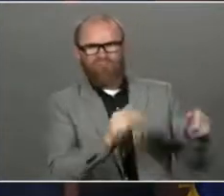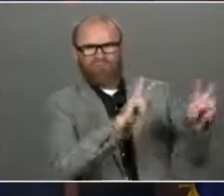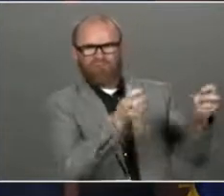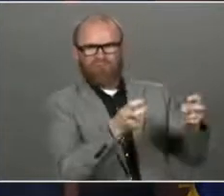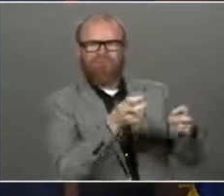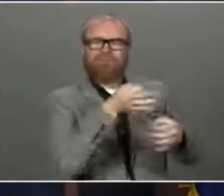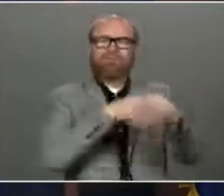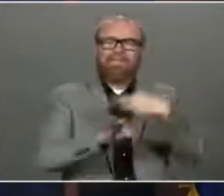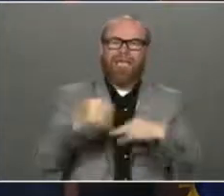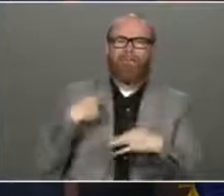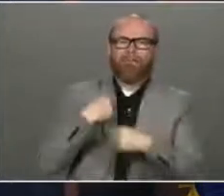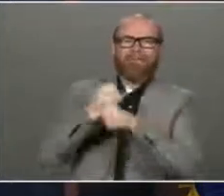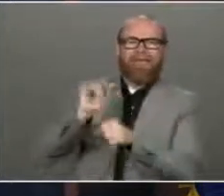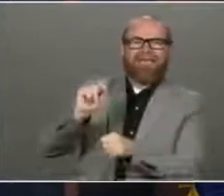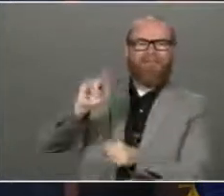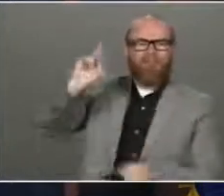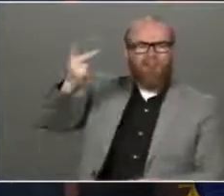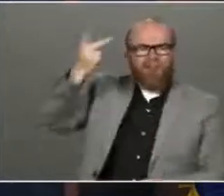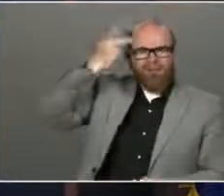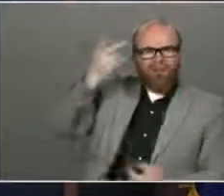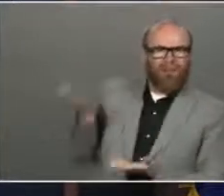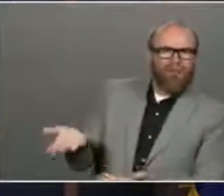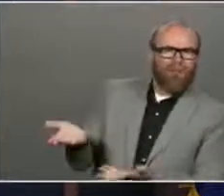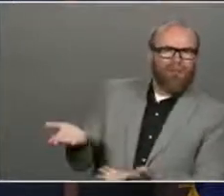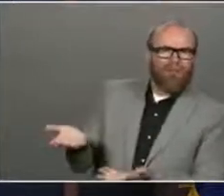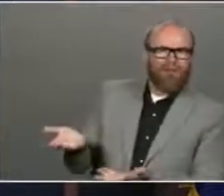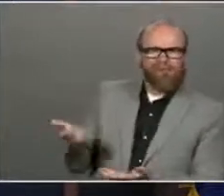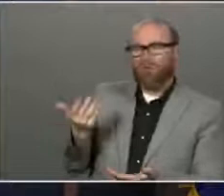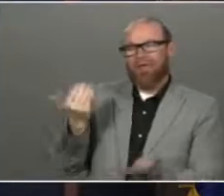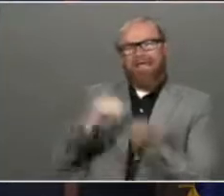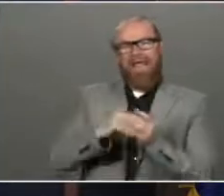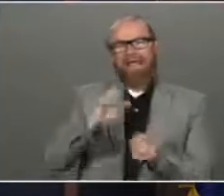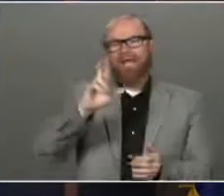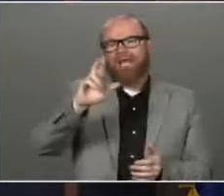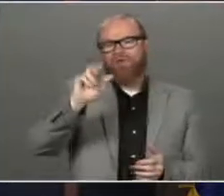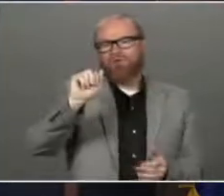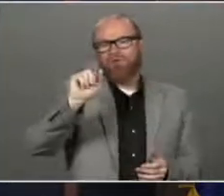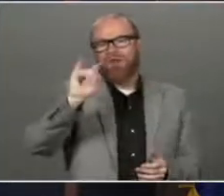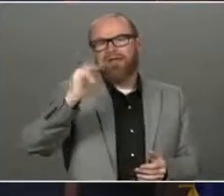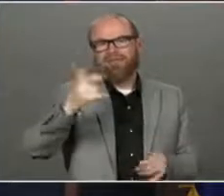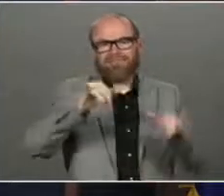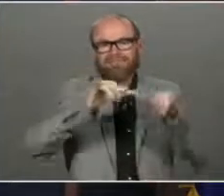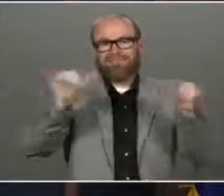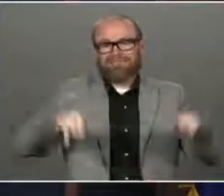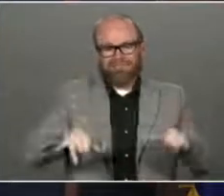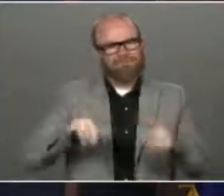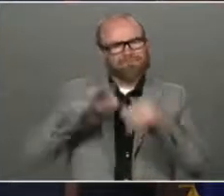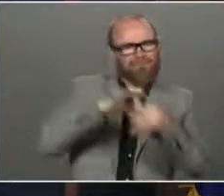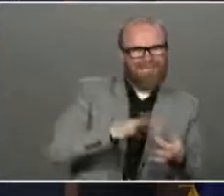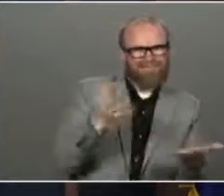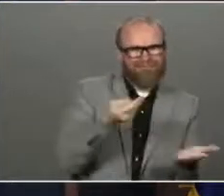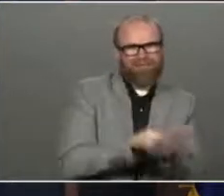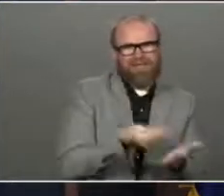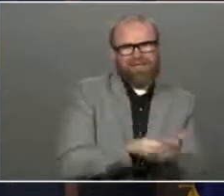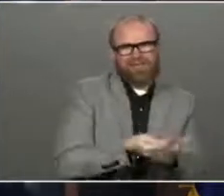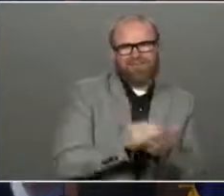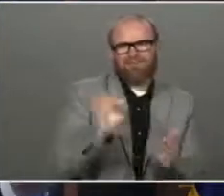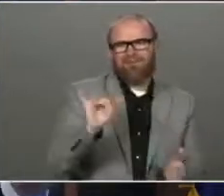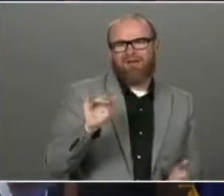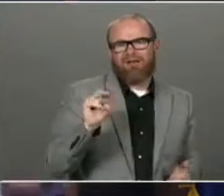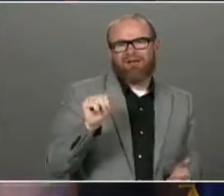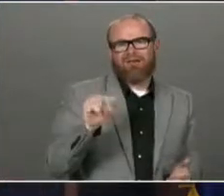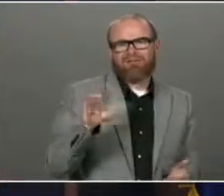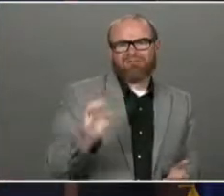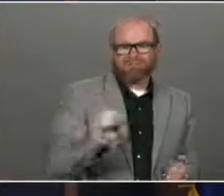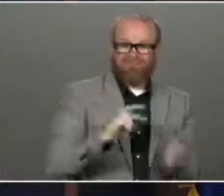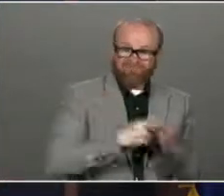idea of these rating systems are based on finances, which is very black and white. Either you have this